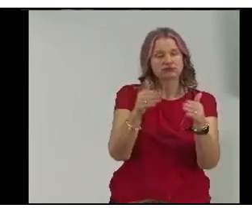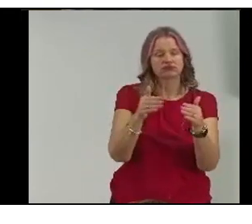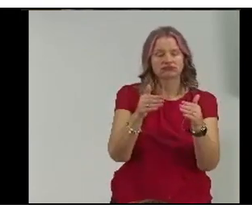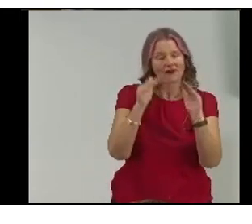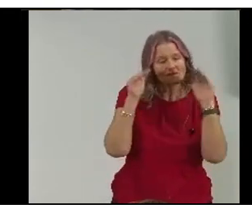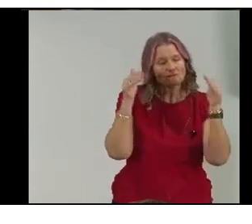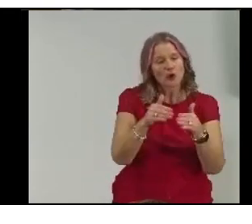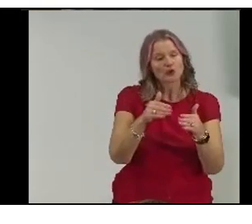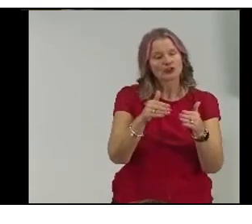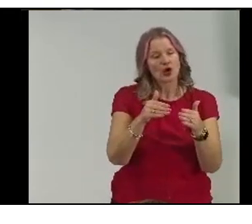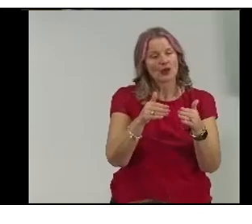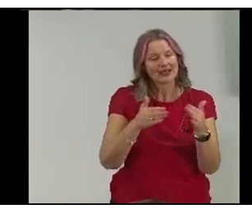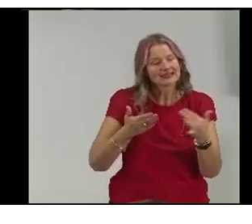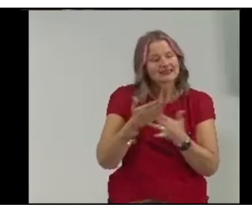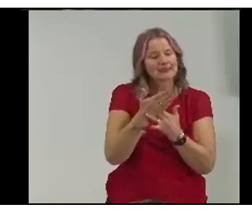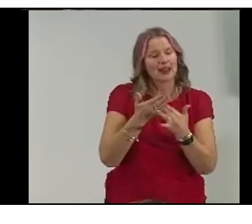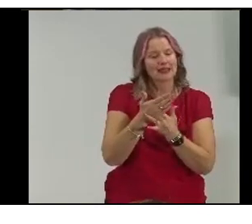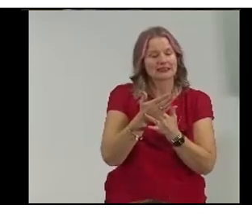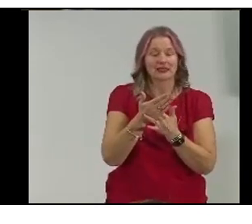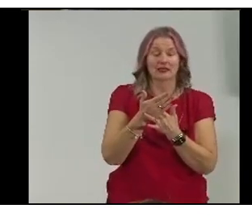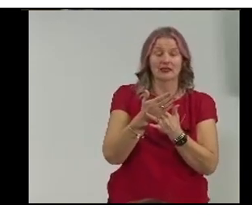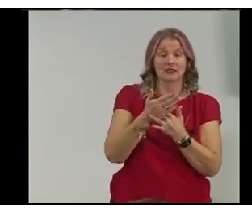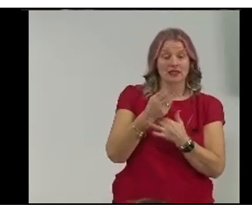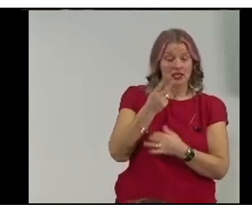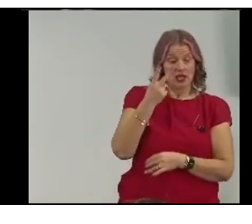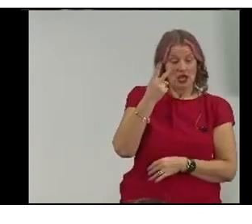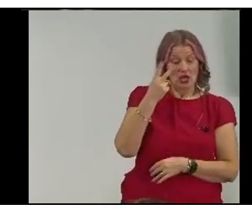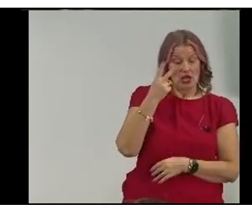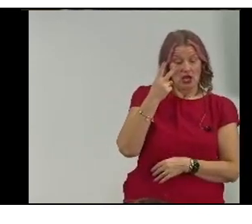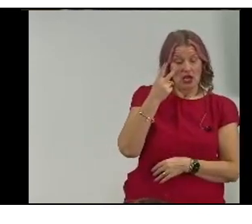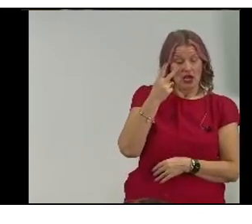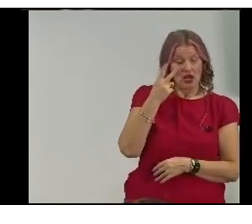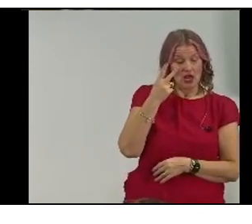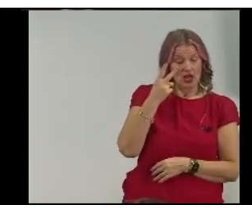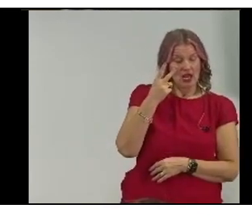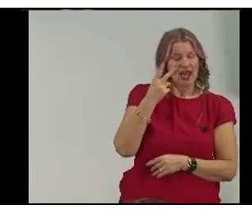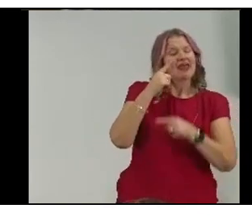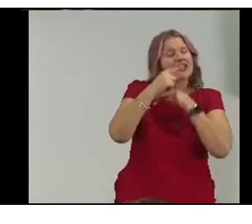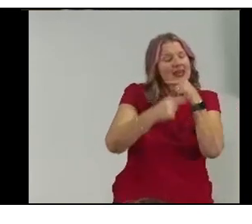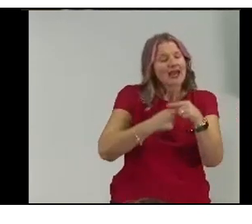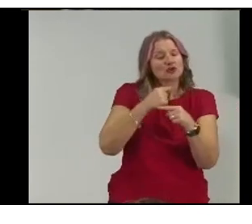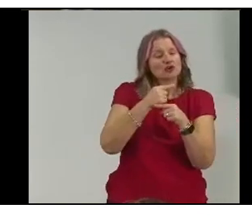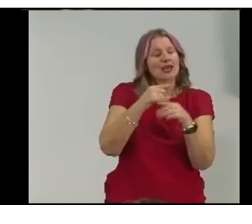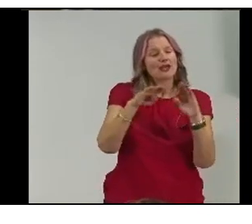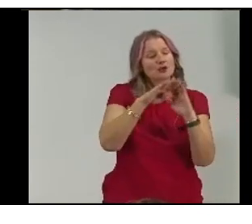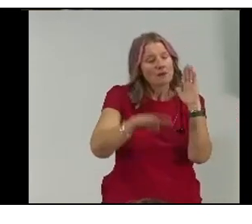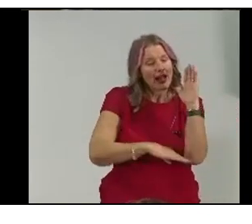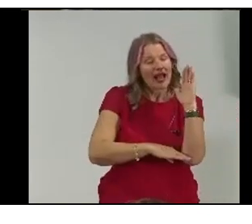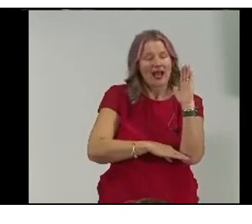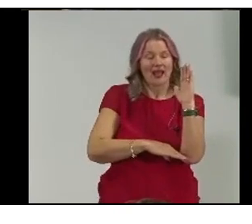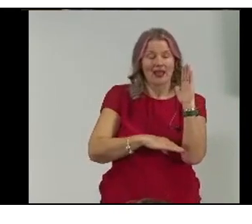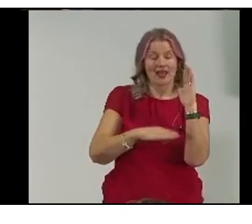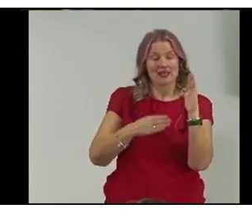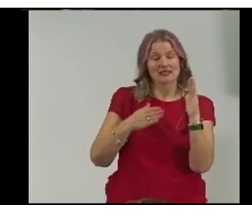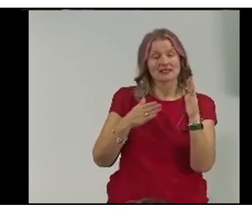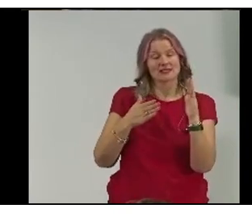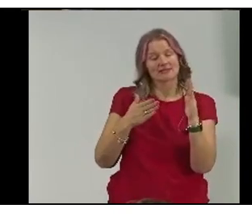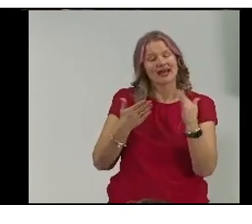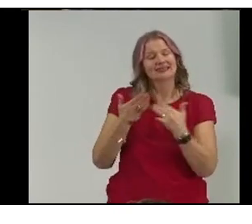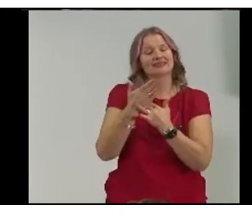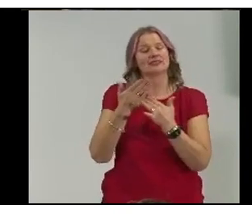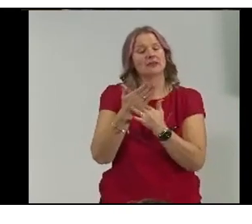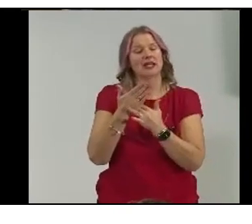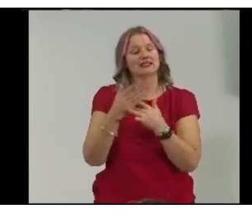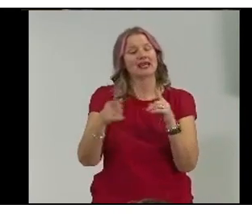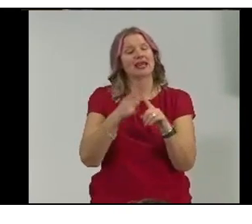in the Dubai Expo that happened in 22. And next year, Dubai is hosting the Accessibility Expo in